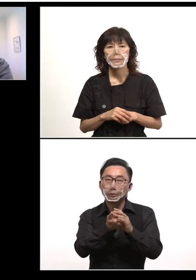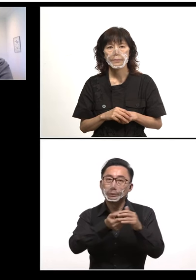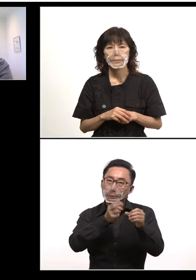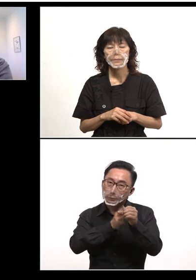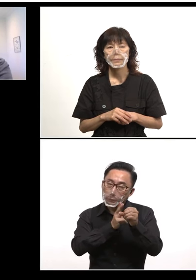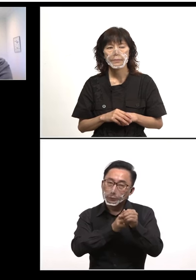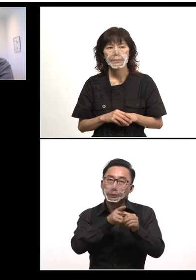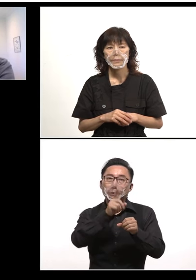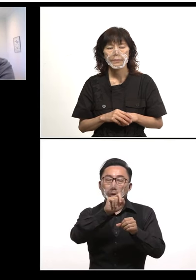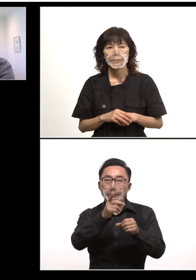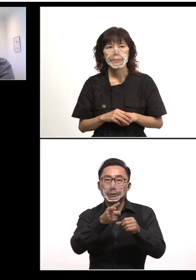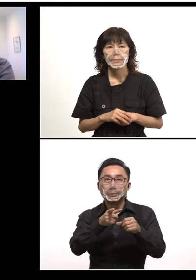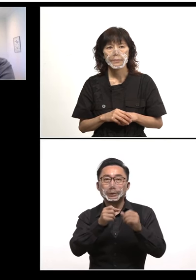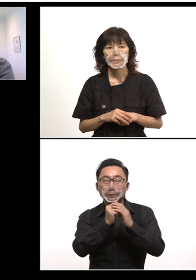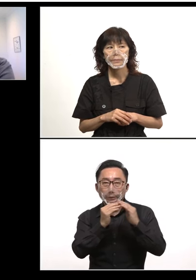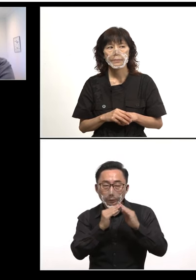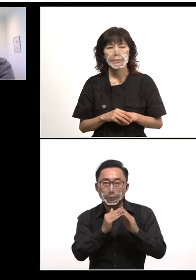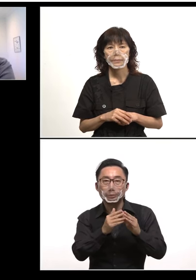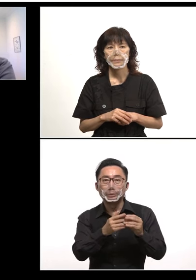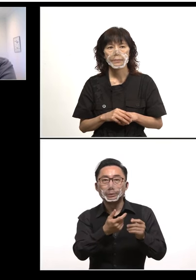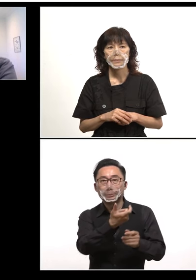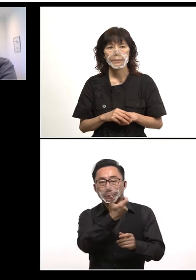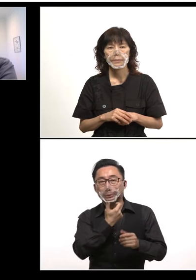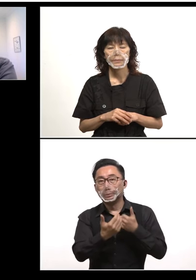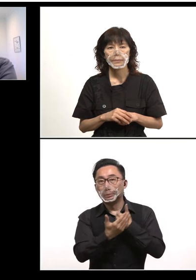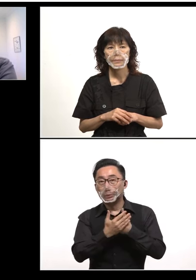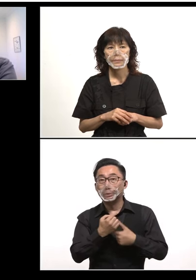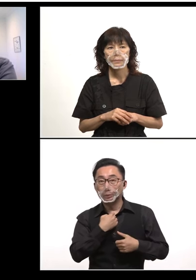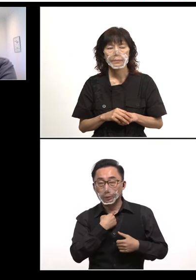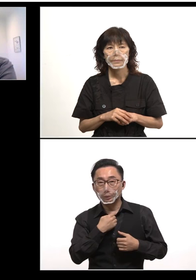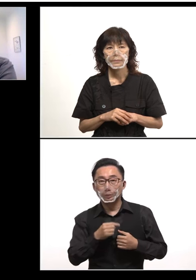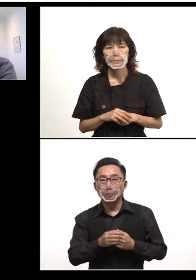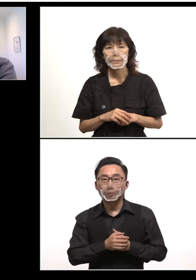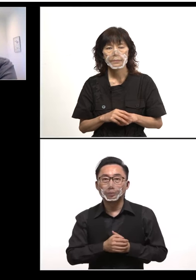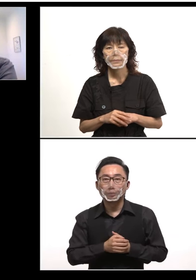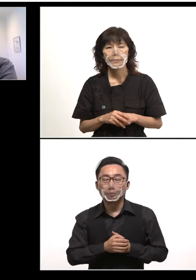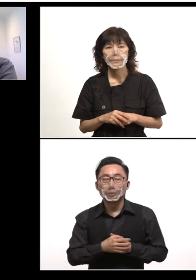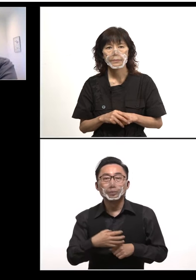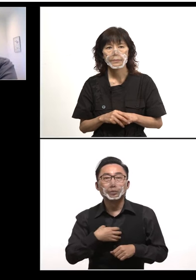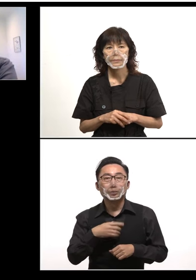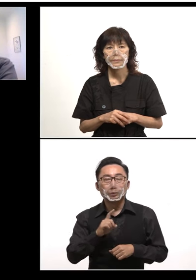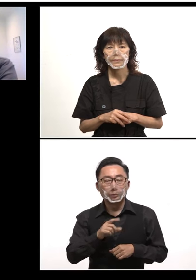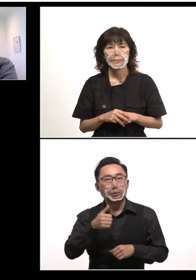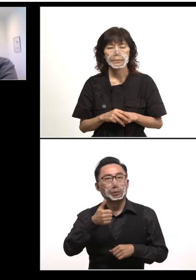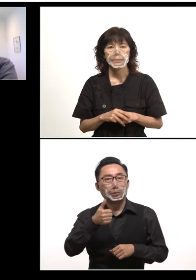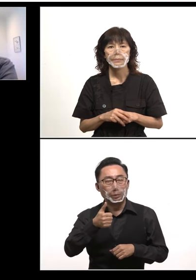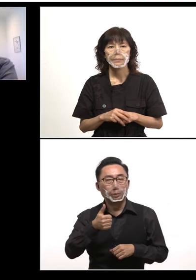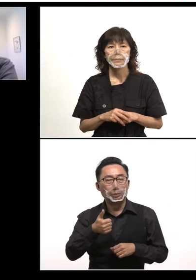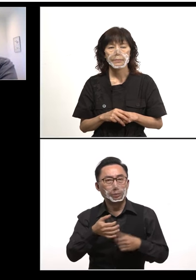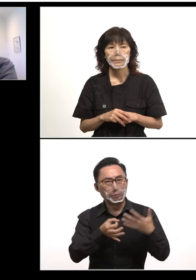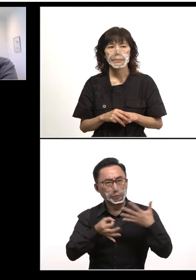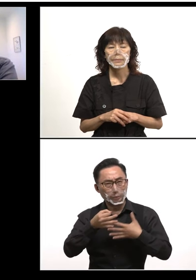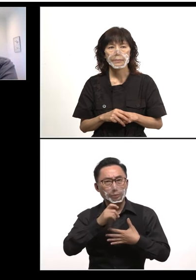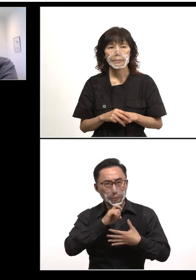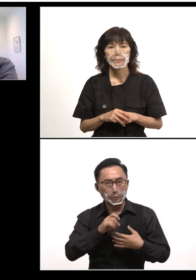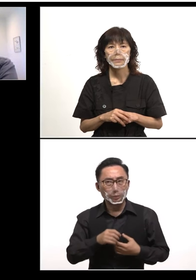with it. And it's gotten, I think it's improved a lot. And I think it's improved to a level, at